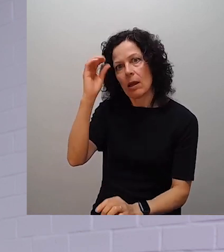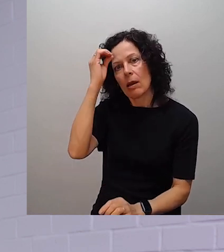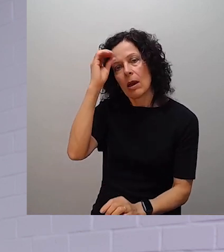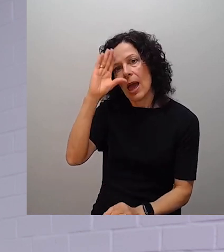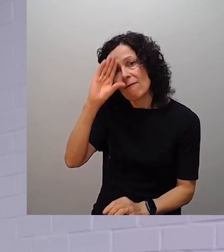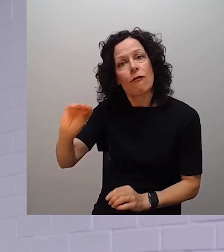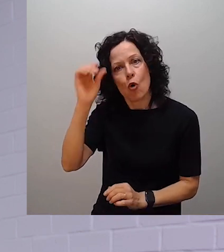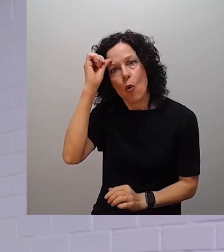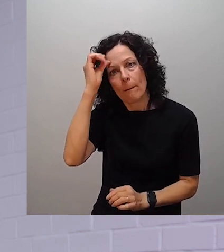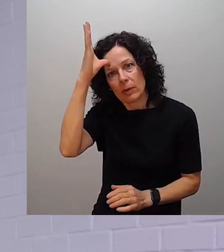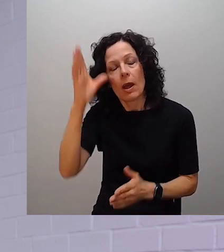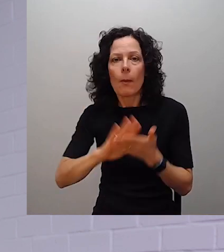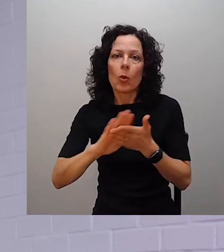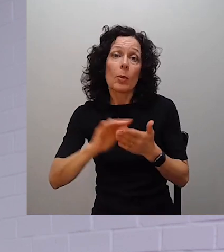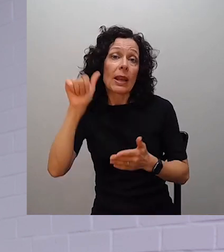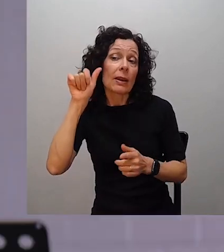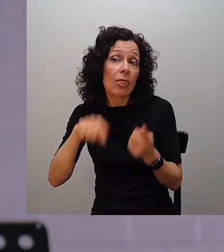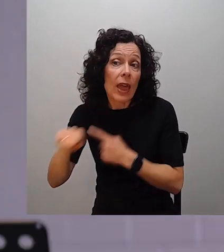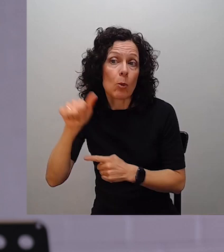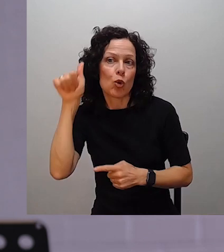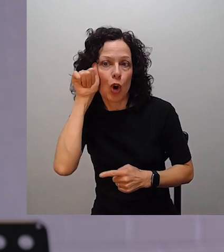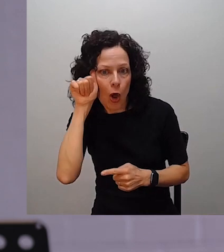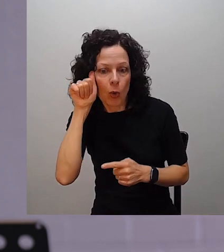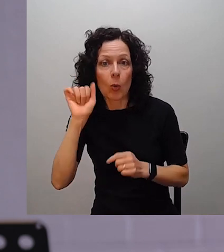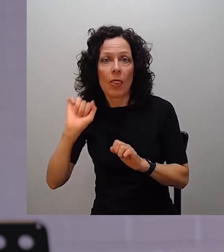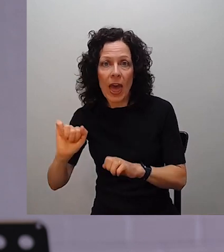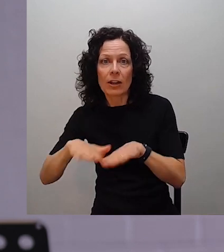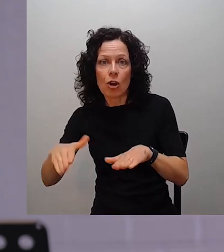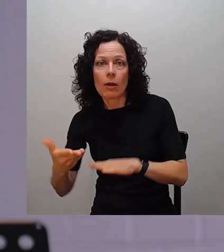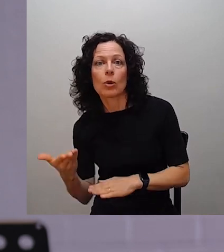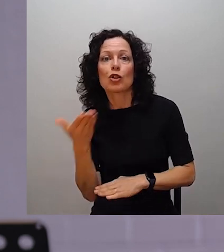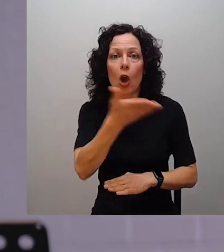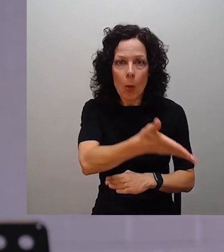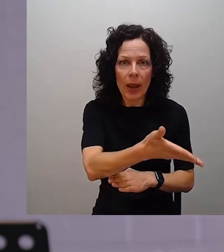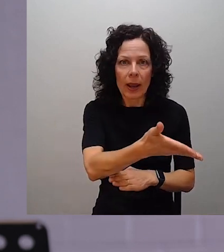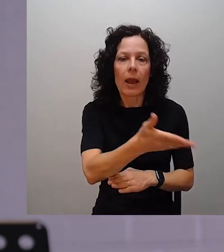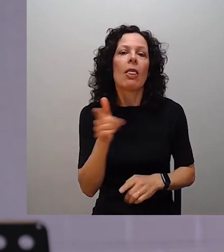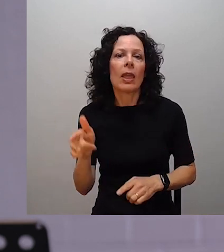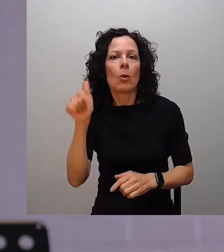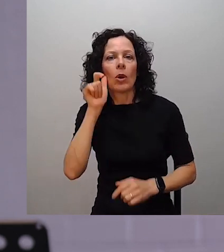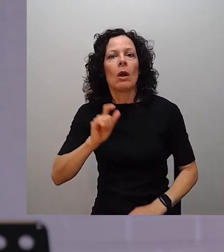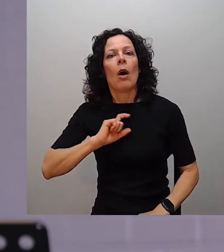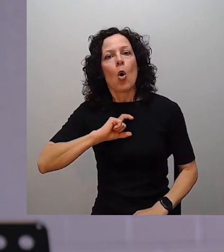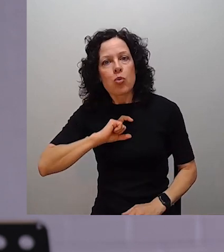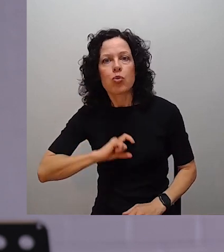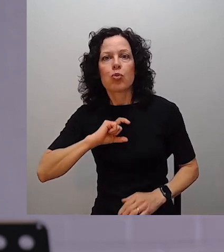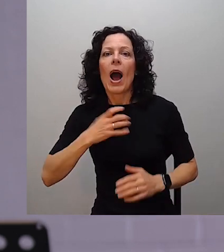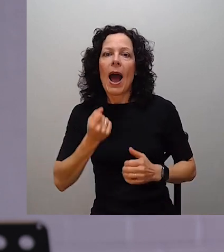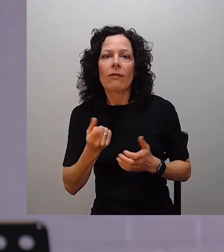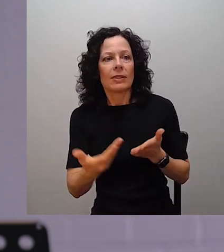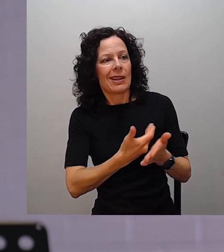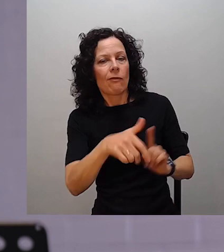was going, that it would be a safe environment for them. I feel then the parents would then, yeah, they'd